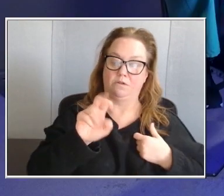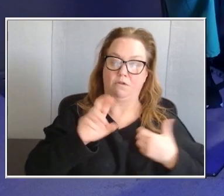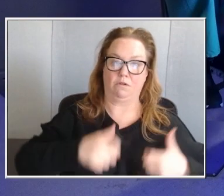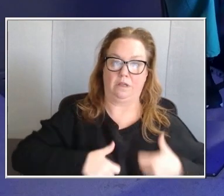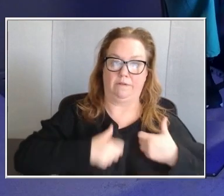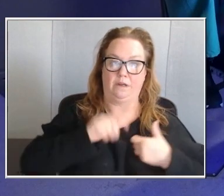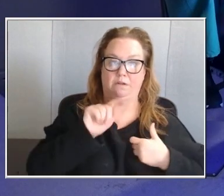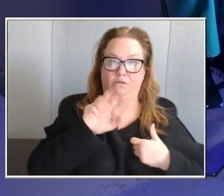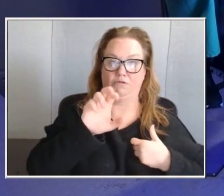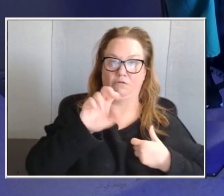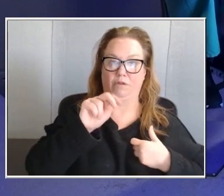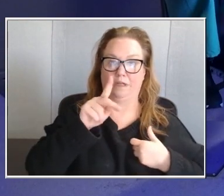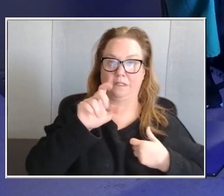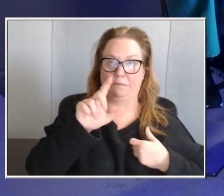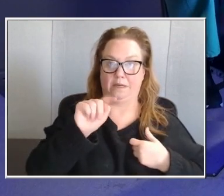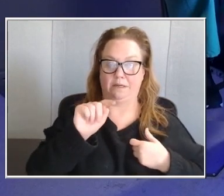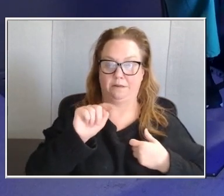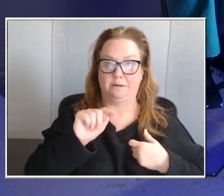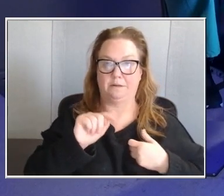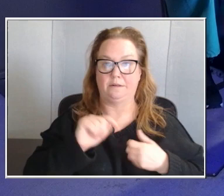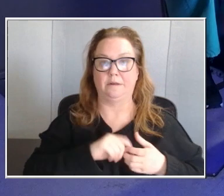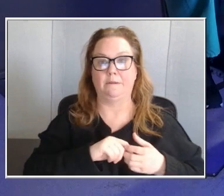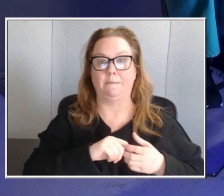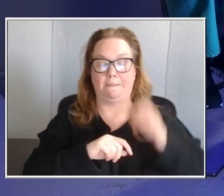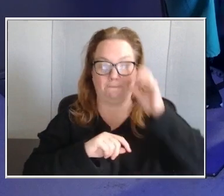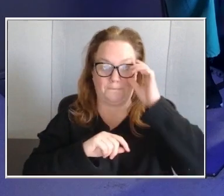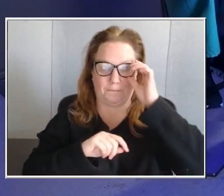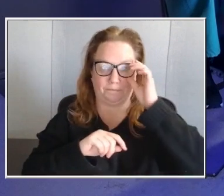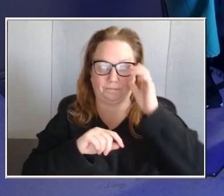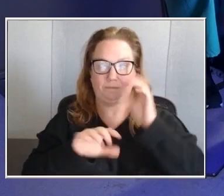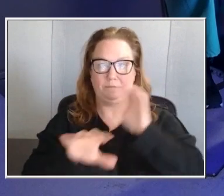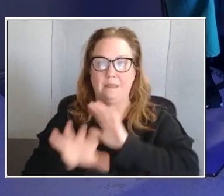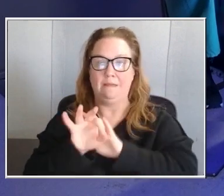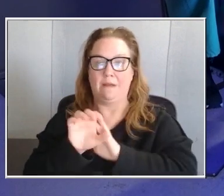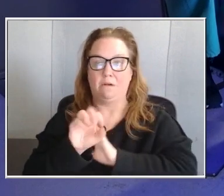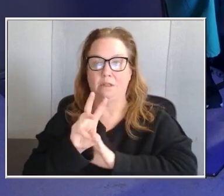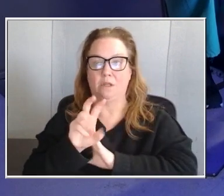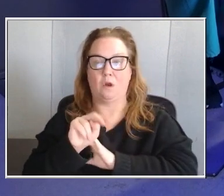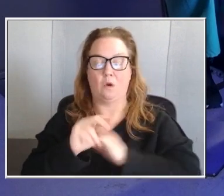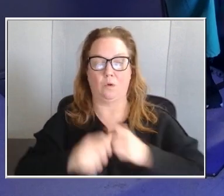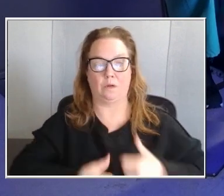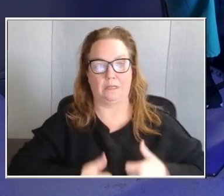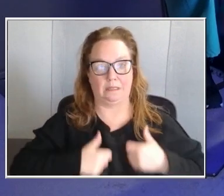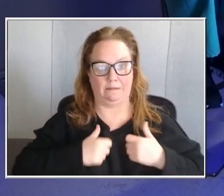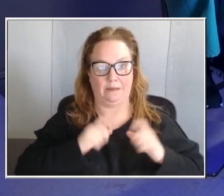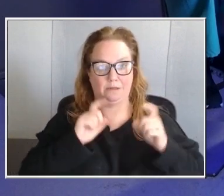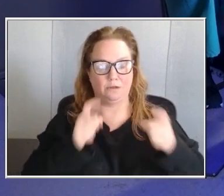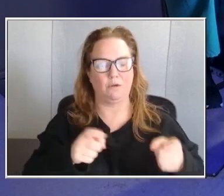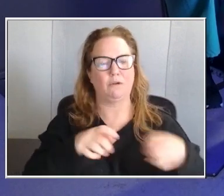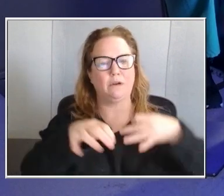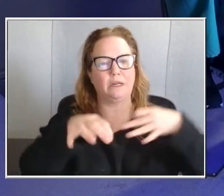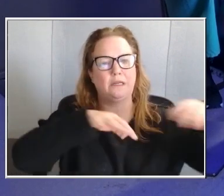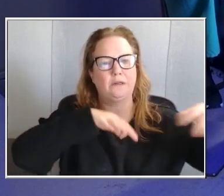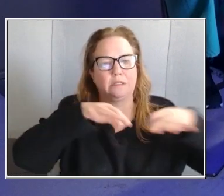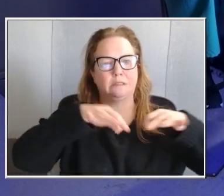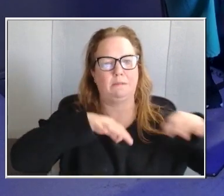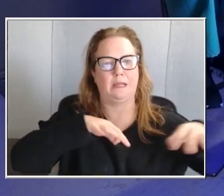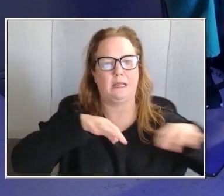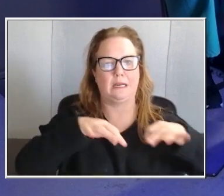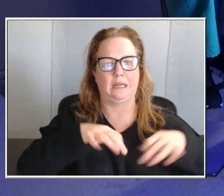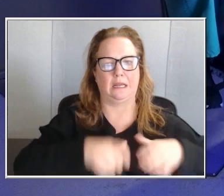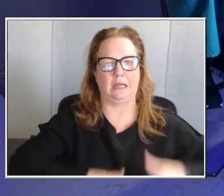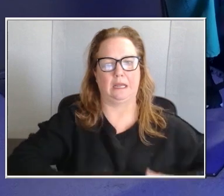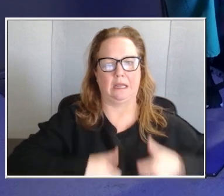so that's a pretty big deal. But he found his own living donor. Surgeons, help our viewers understand how a